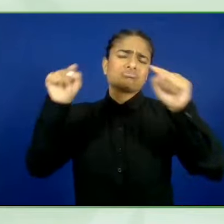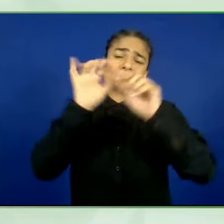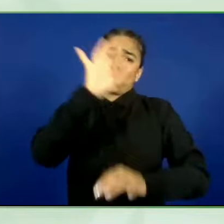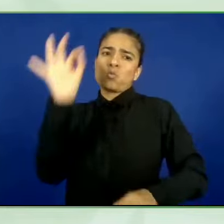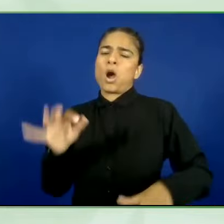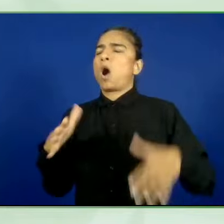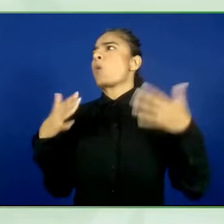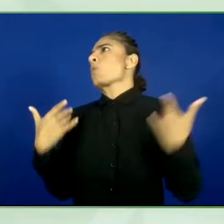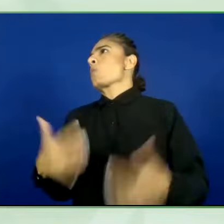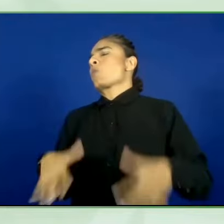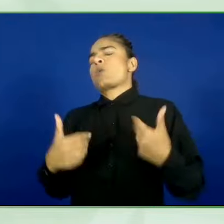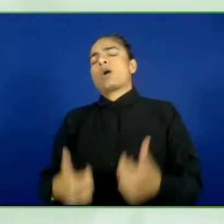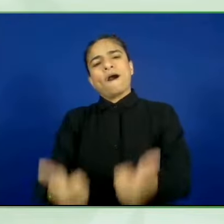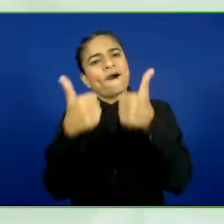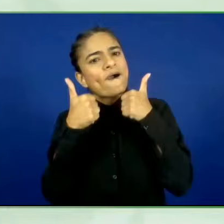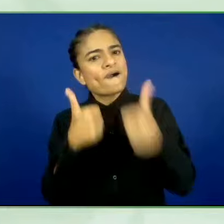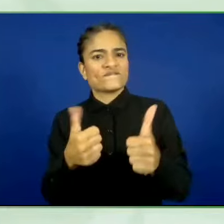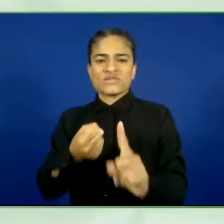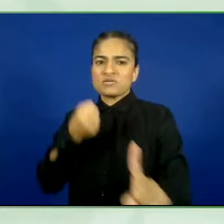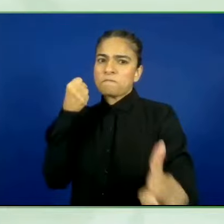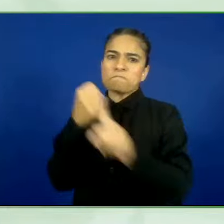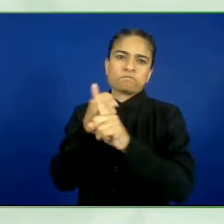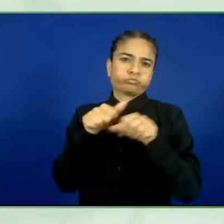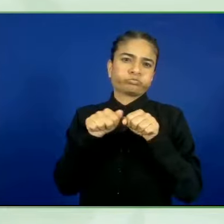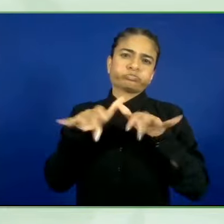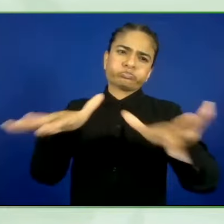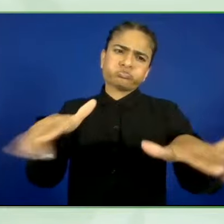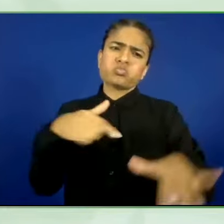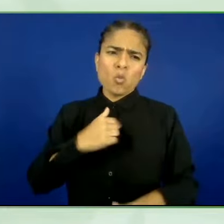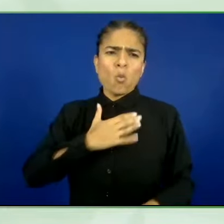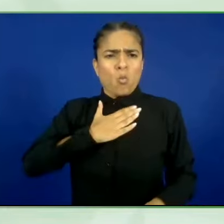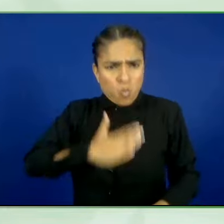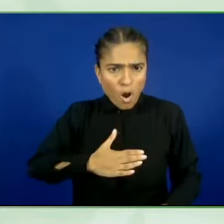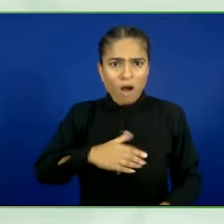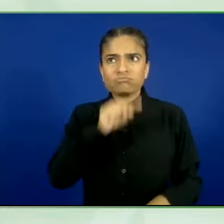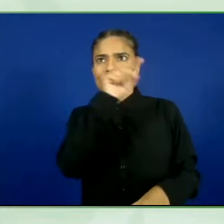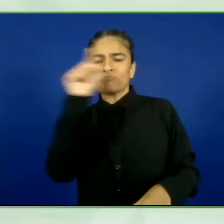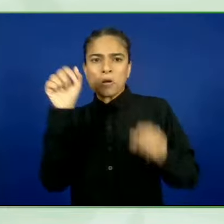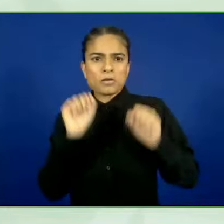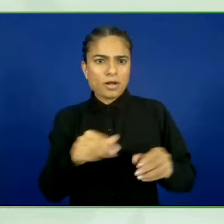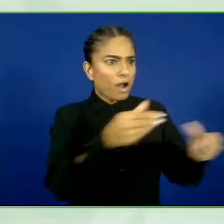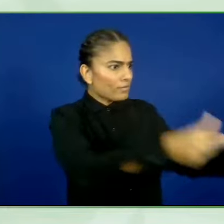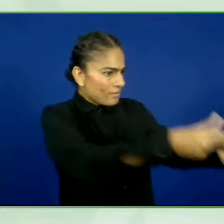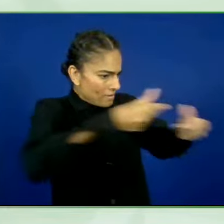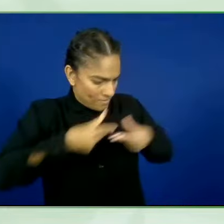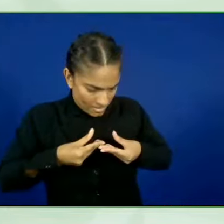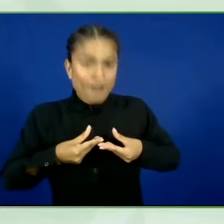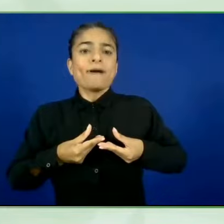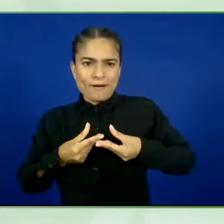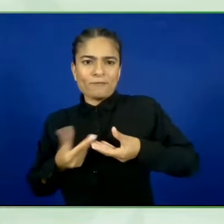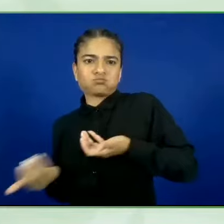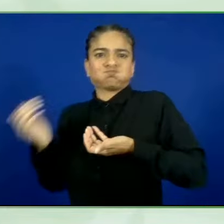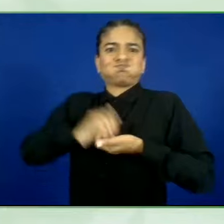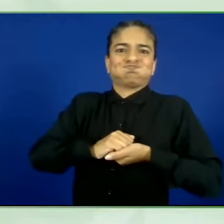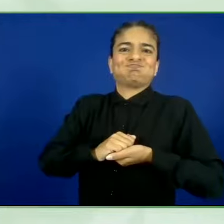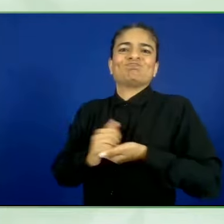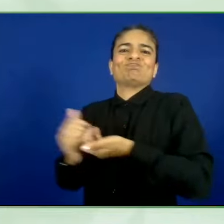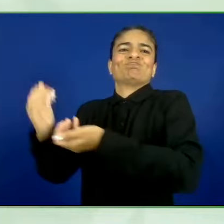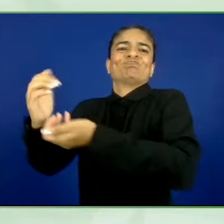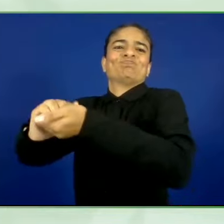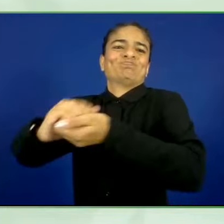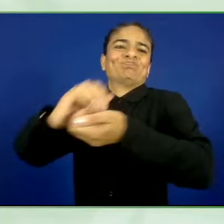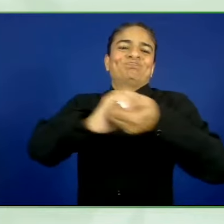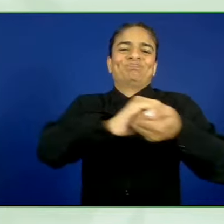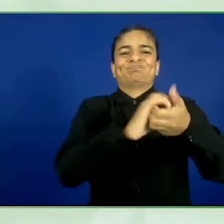it that different partners we can collaborate and ensure that we're working together on this application, Yeah. so that we can reach out to more children